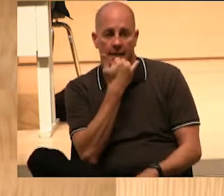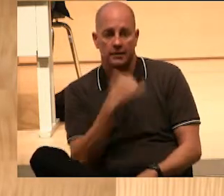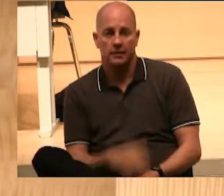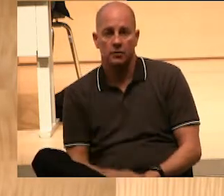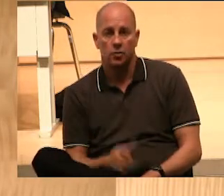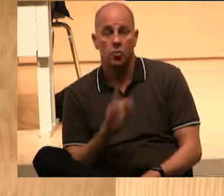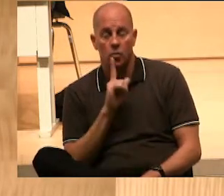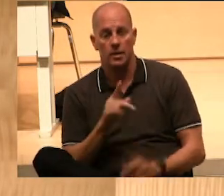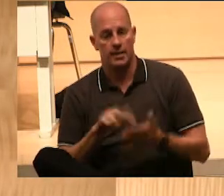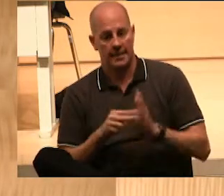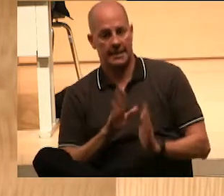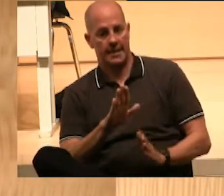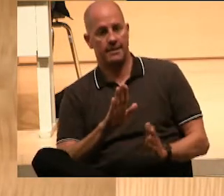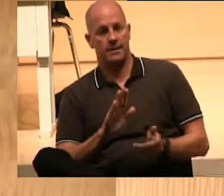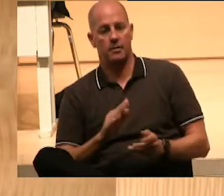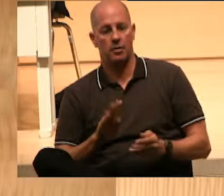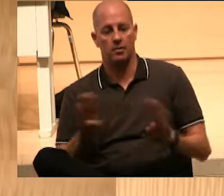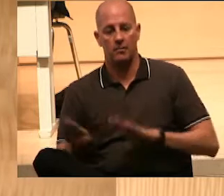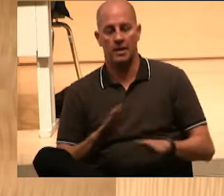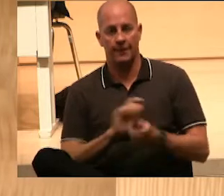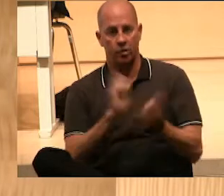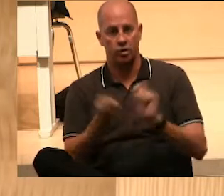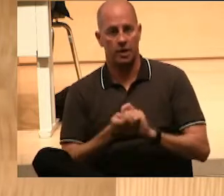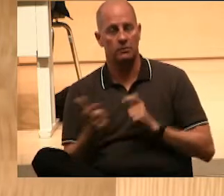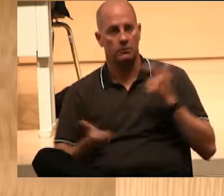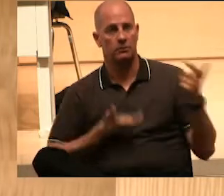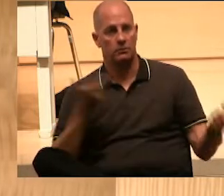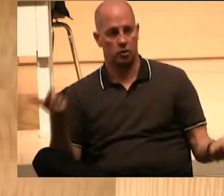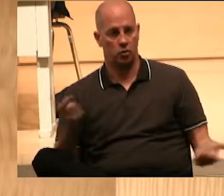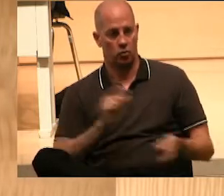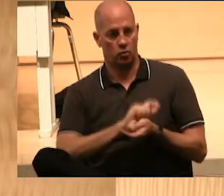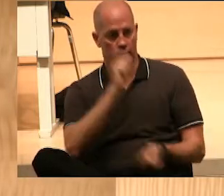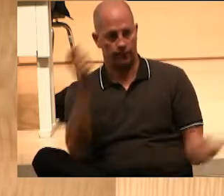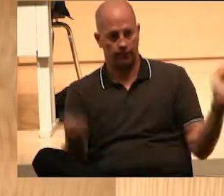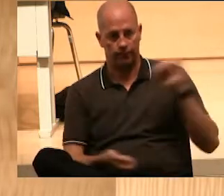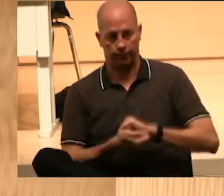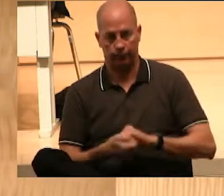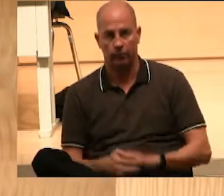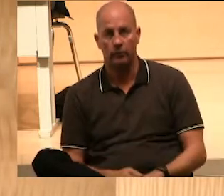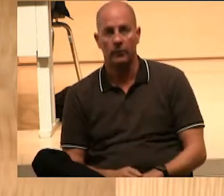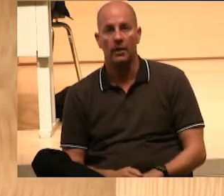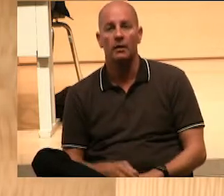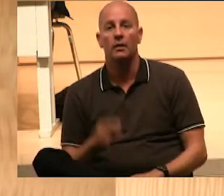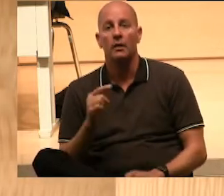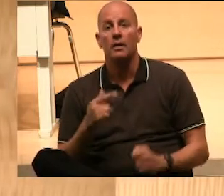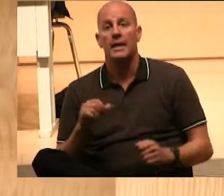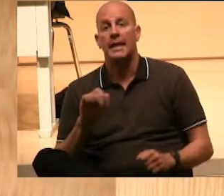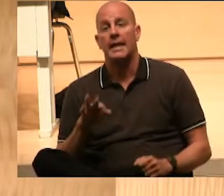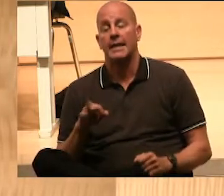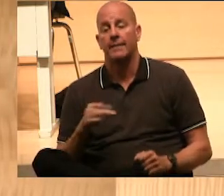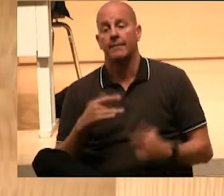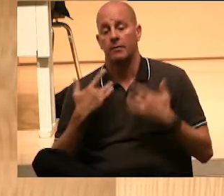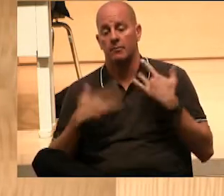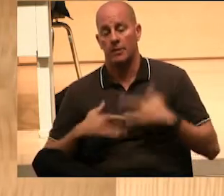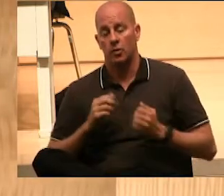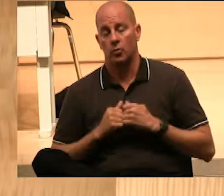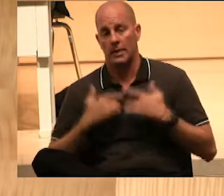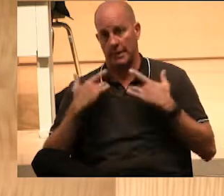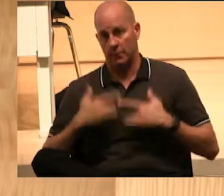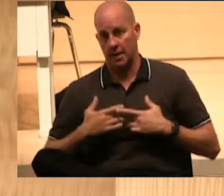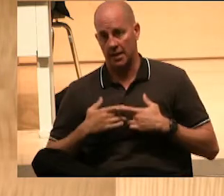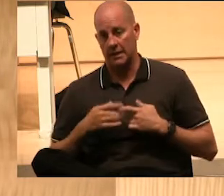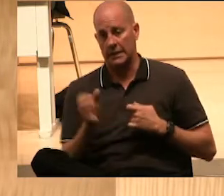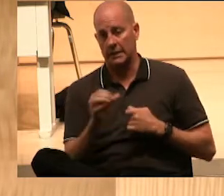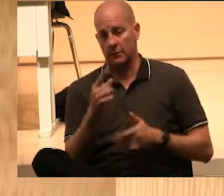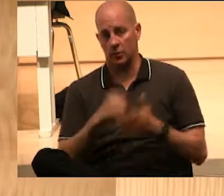behavior. So with bipolar disorder, for people who are in the depressive phase of the illness, then it's similar to what I described for